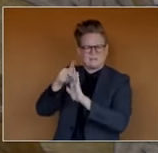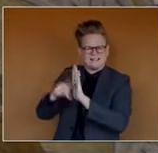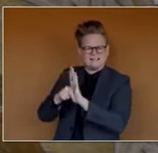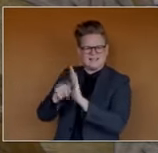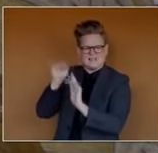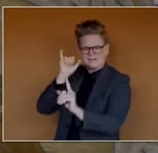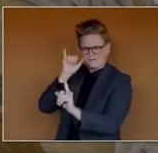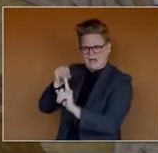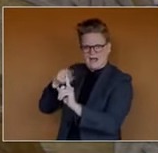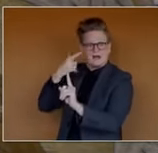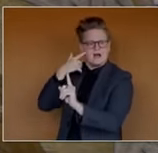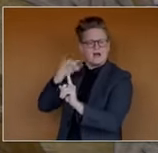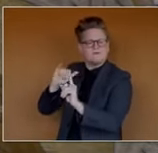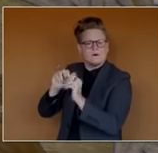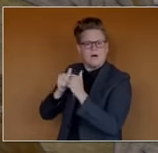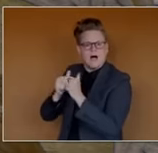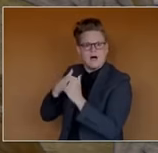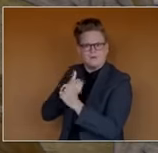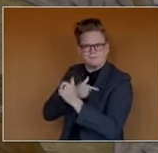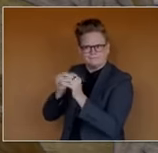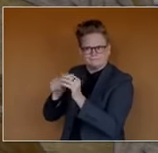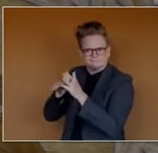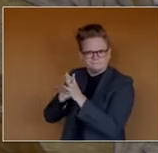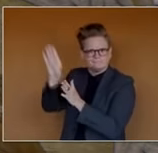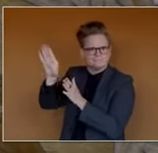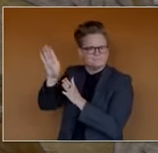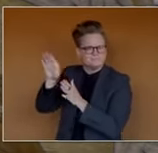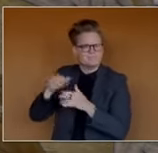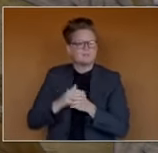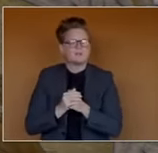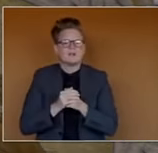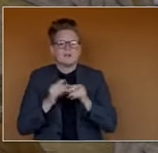very small segment of California has done incredibly well,